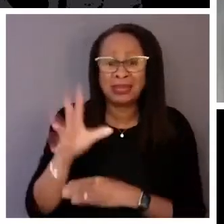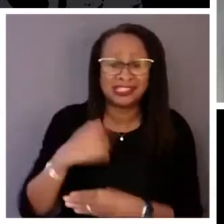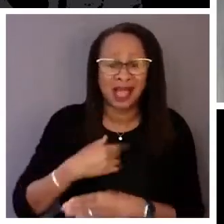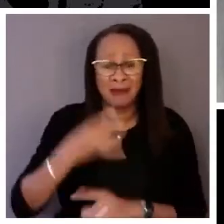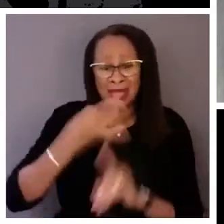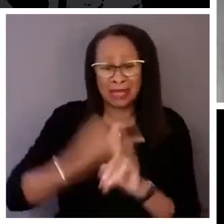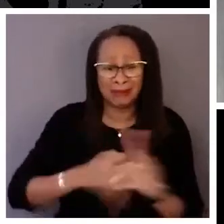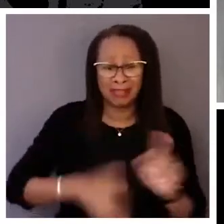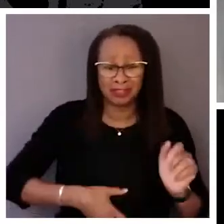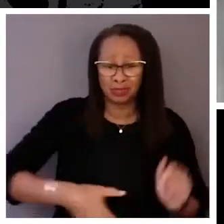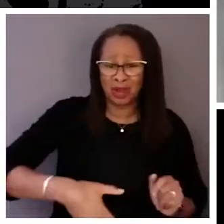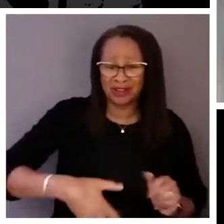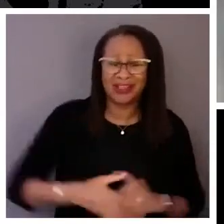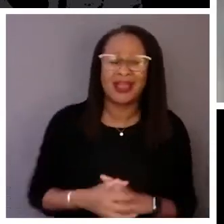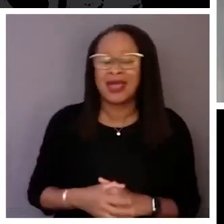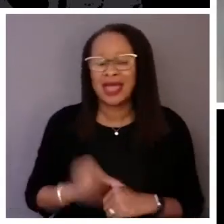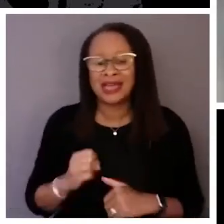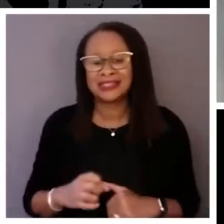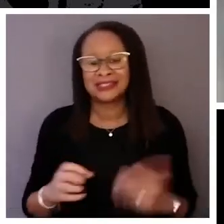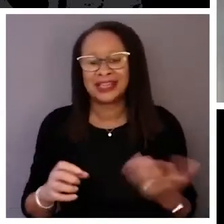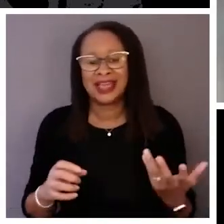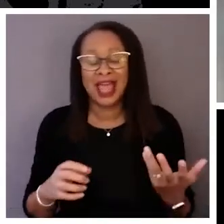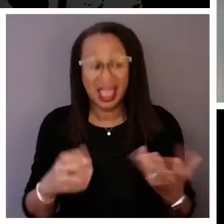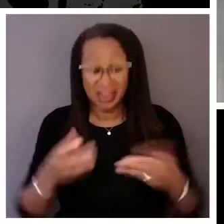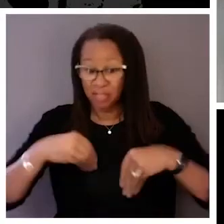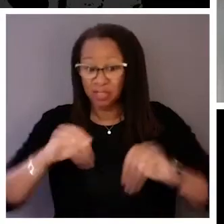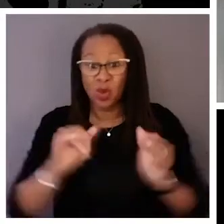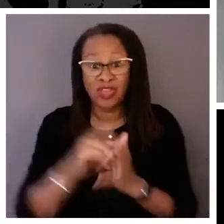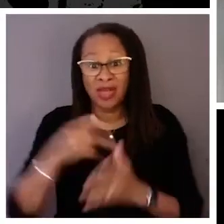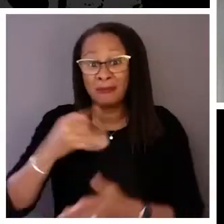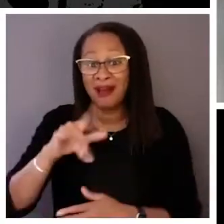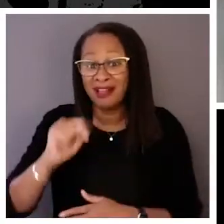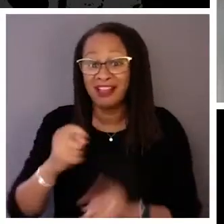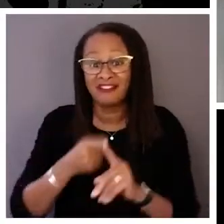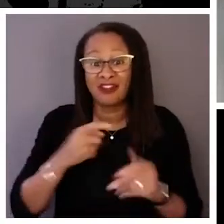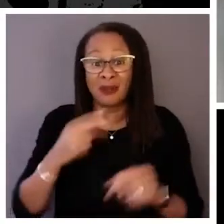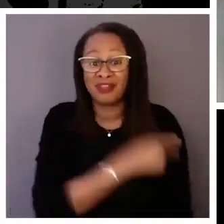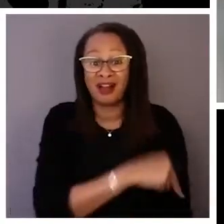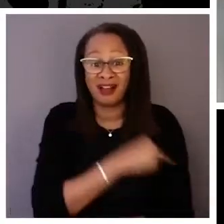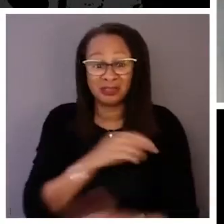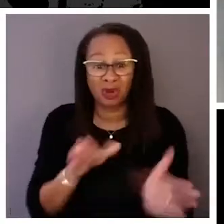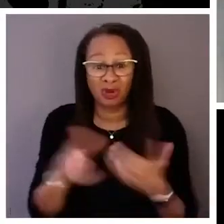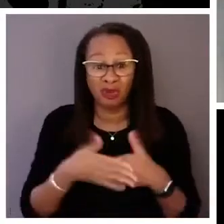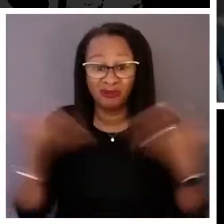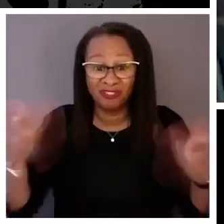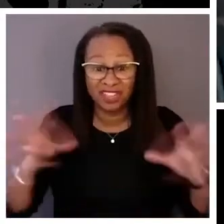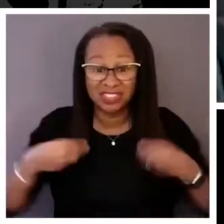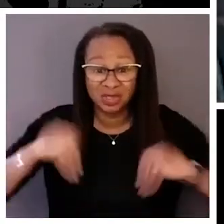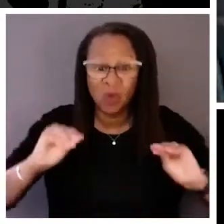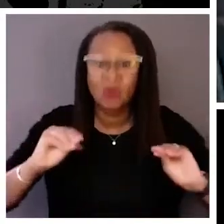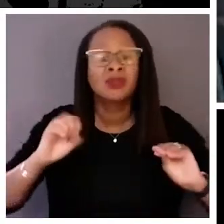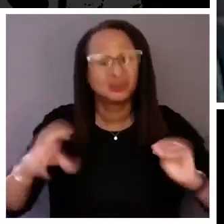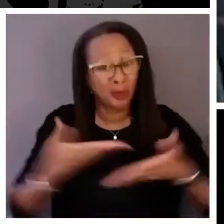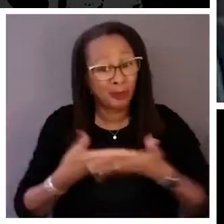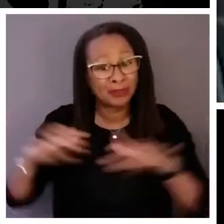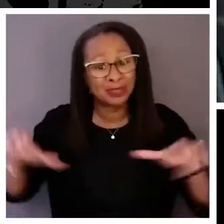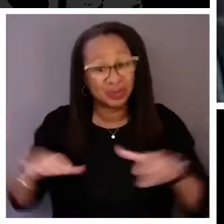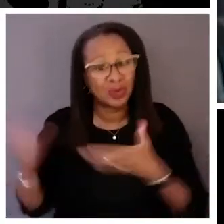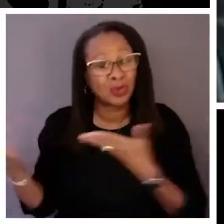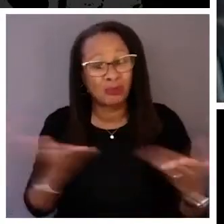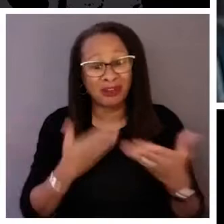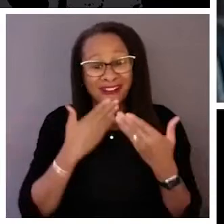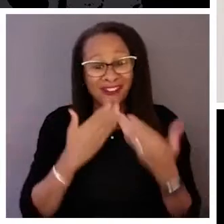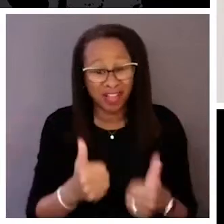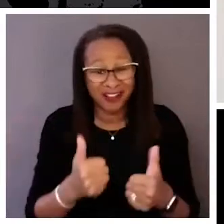do this? And I was so worried. Mimi's like, they bring luck. And I sold the pilot from the hospital room. Yeah. There you